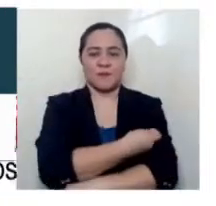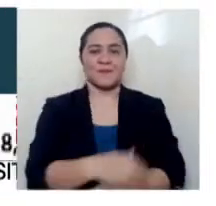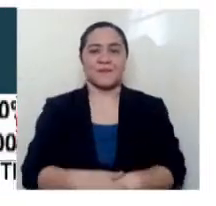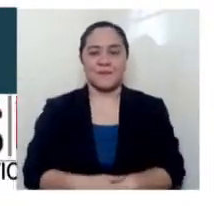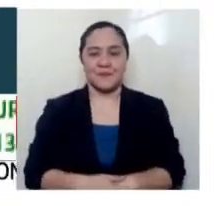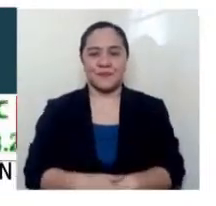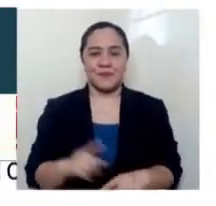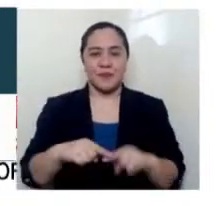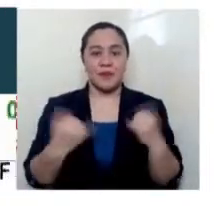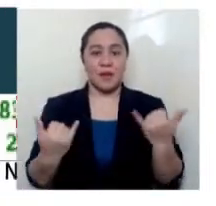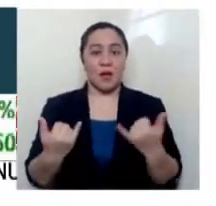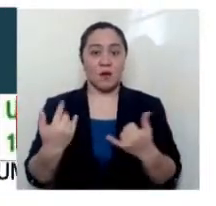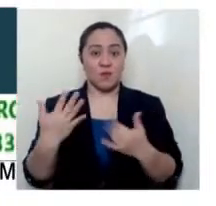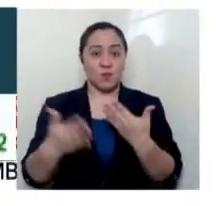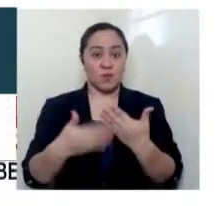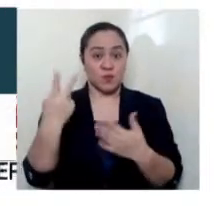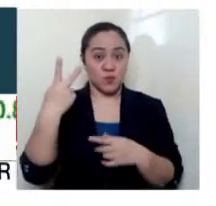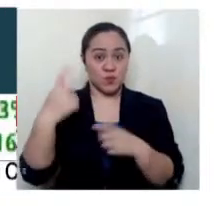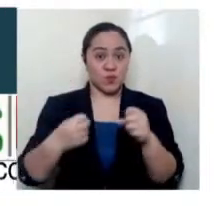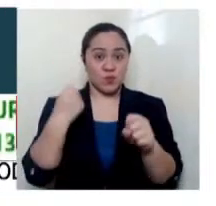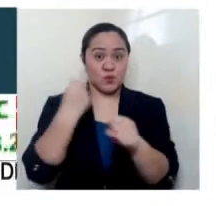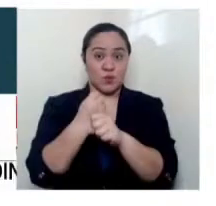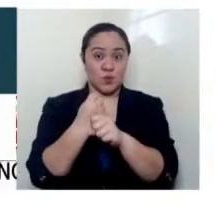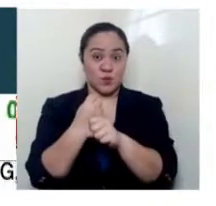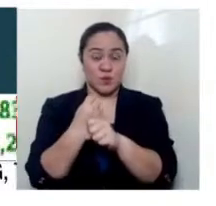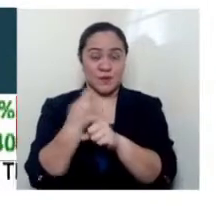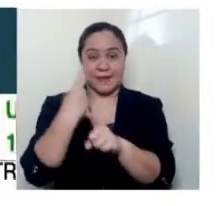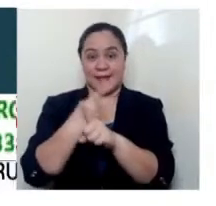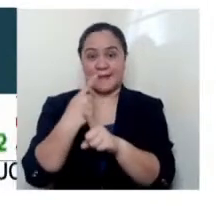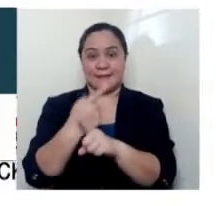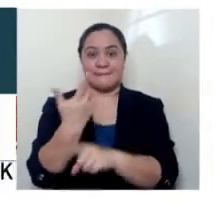this pandemic, right? We've just recently